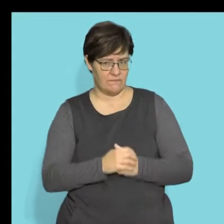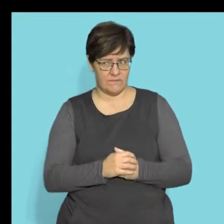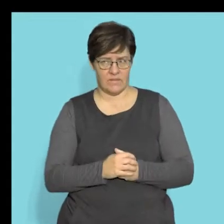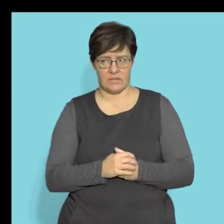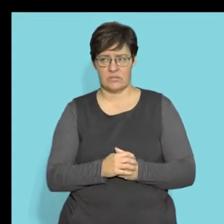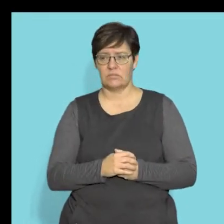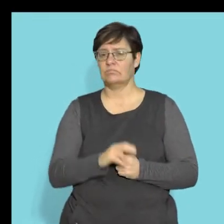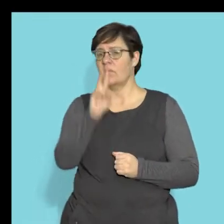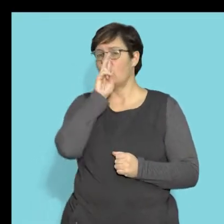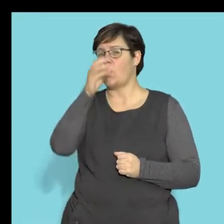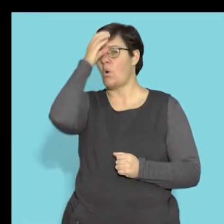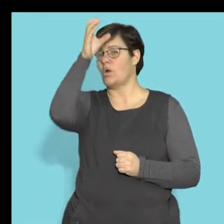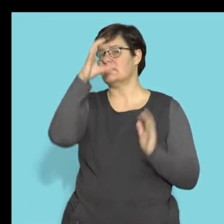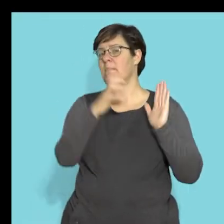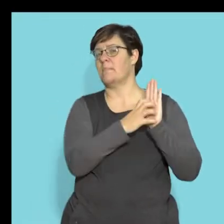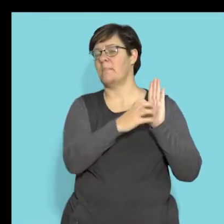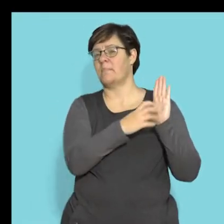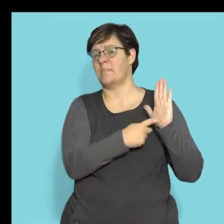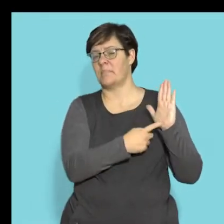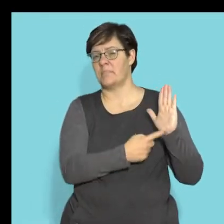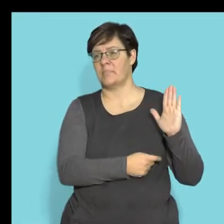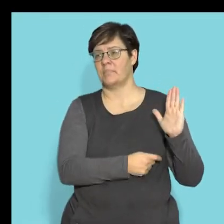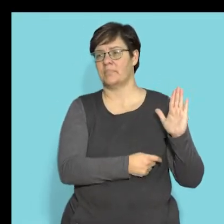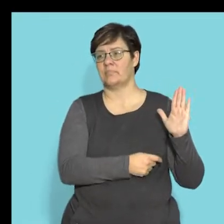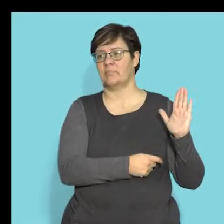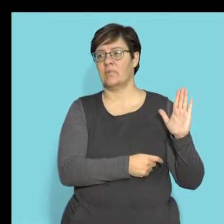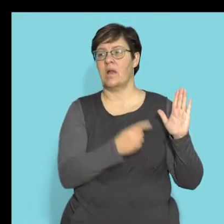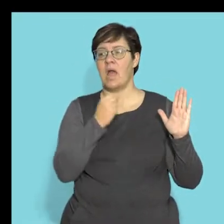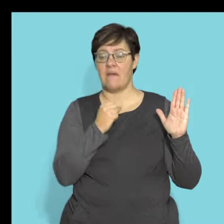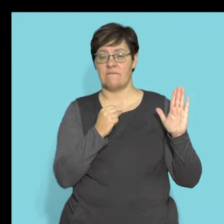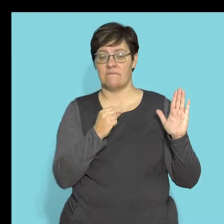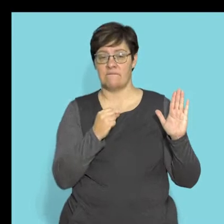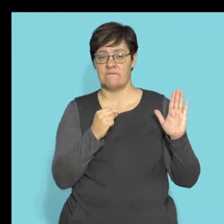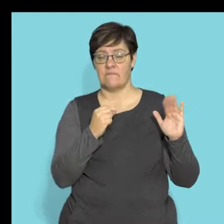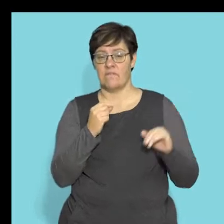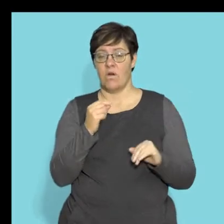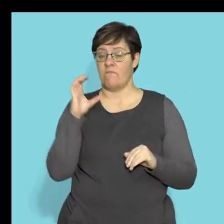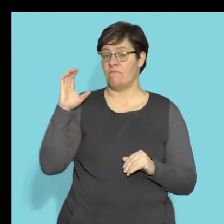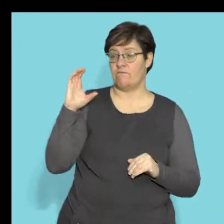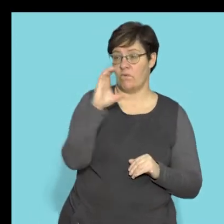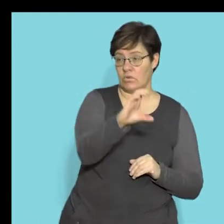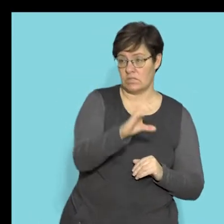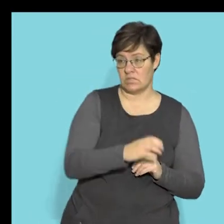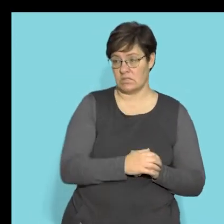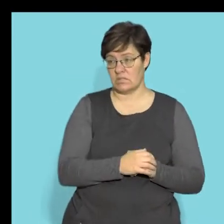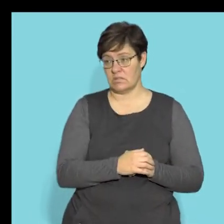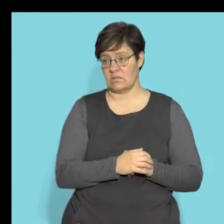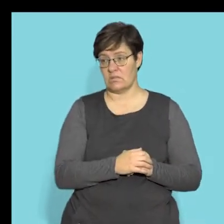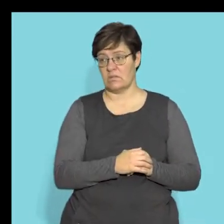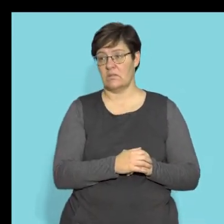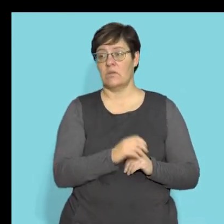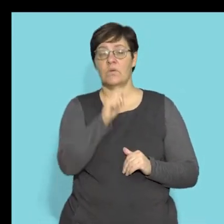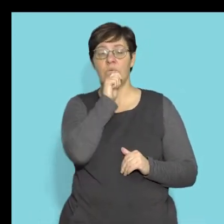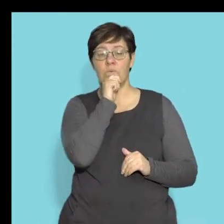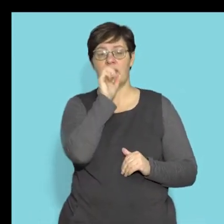And so as we look at our concept map, we'd recognize that when we're dealing with the idea of a force, we